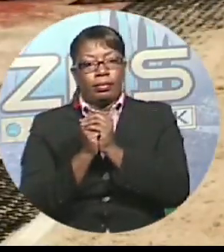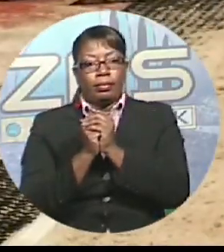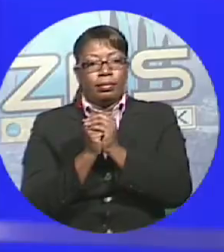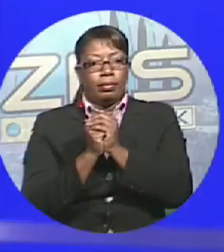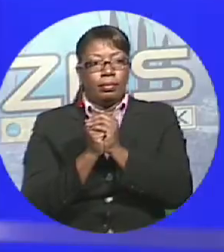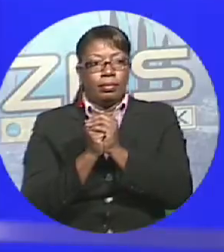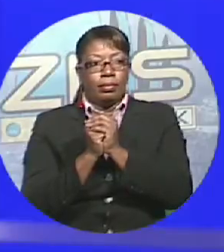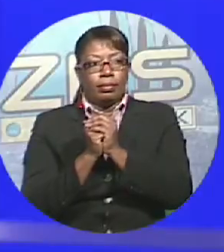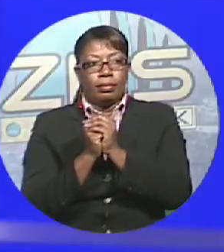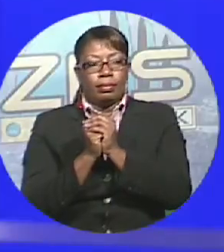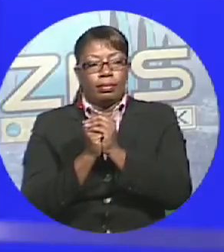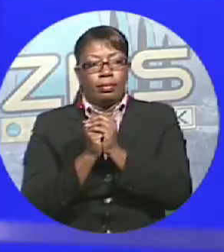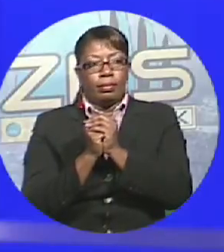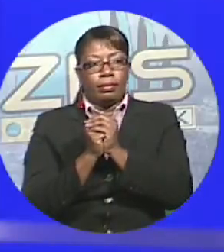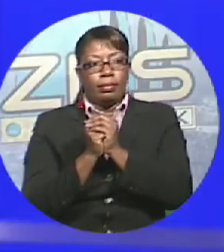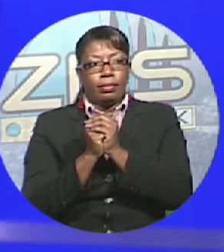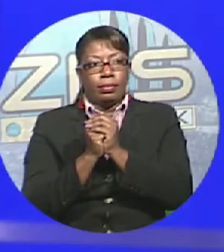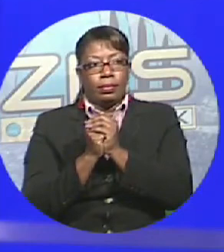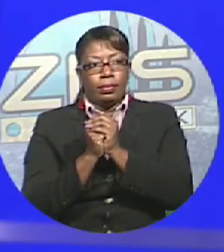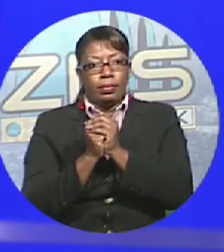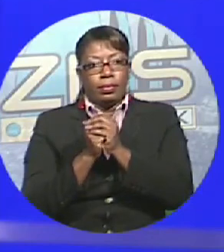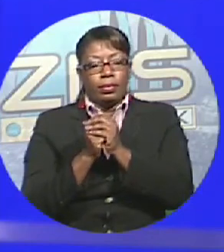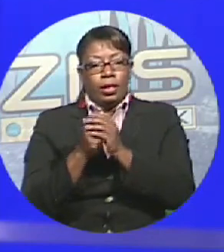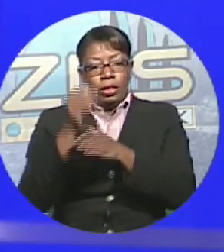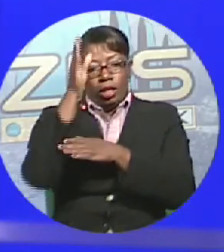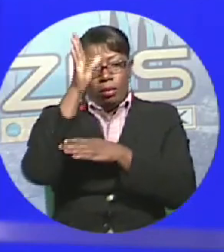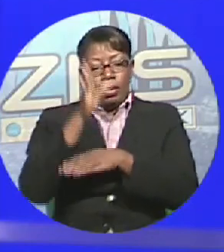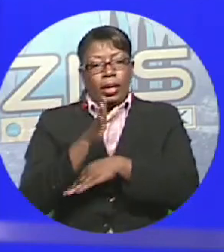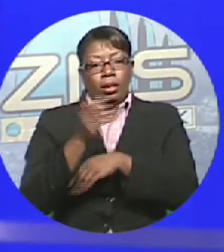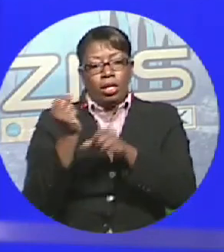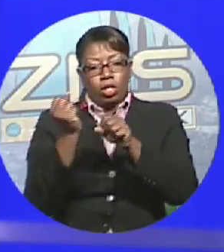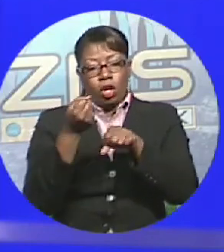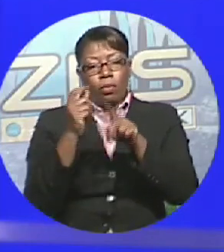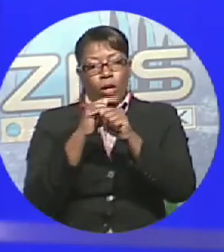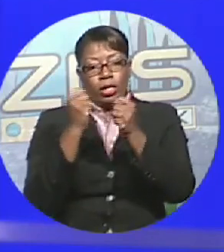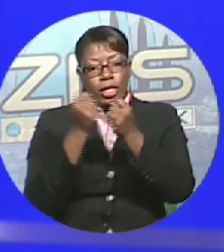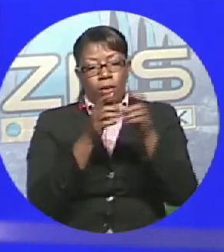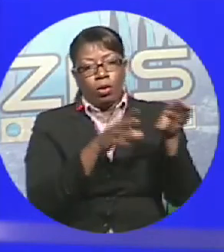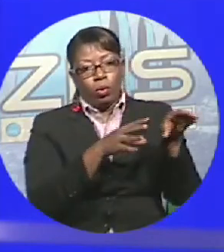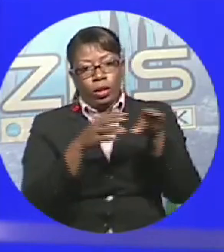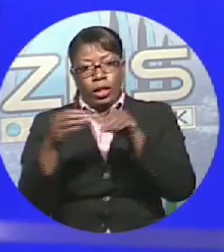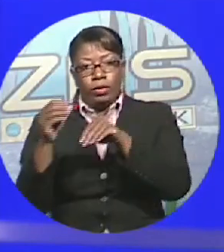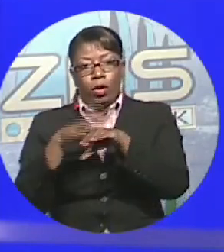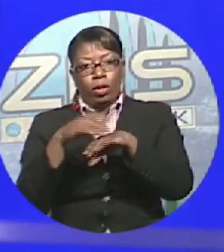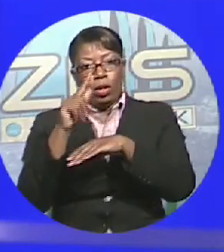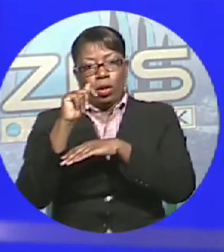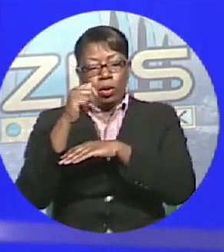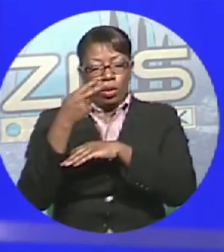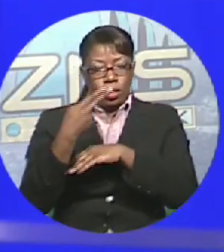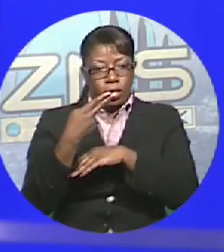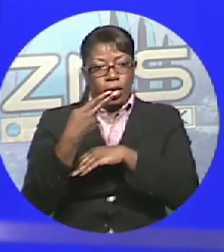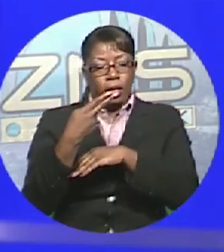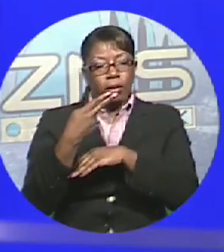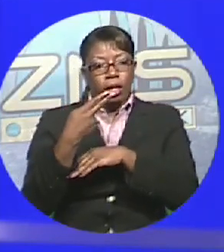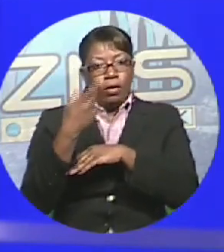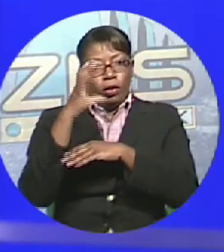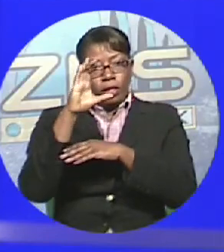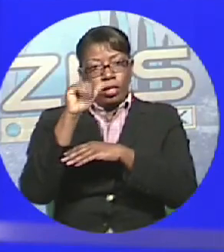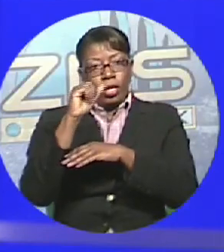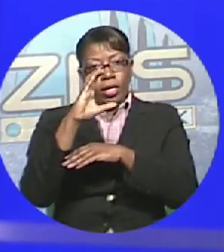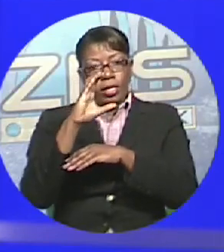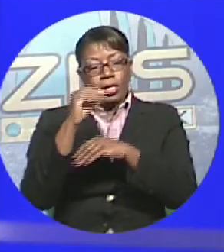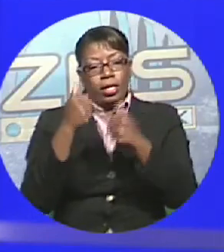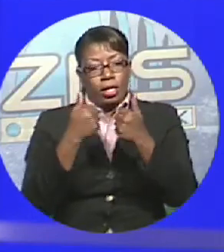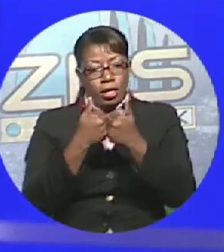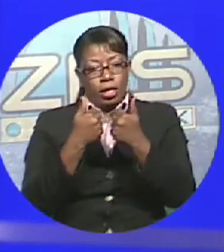Fisher. All right, thanks a lot, Charles. Well, our men's national softball team will leave town on Thursday ahead of their CAC Games qualifier,